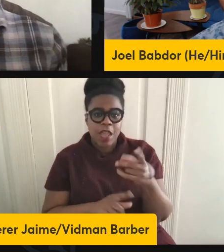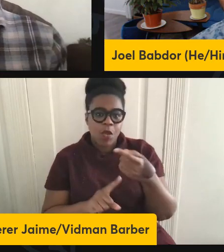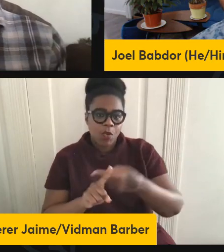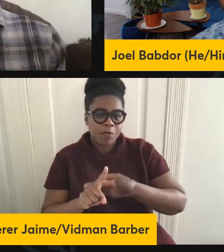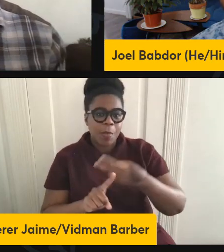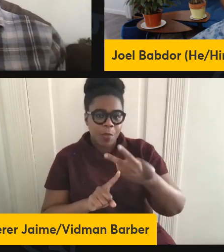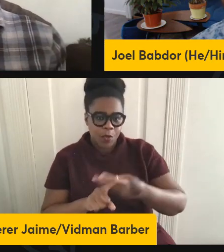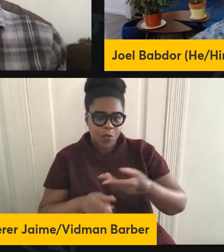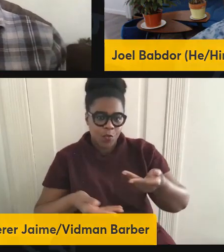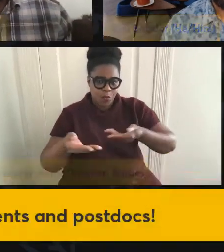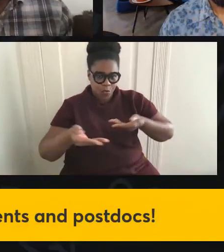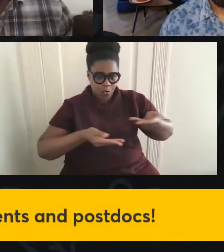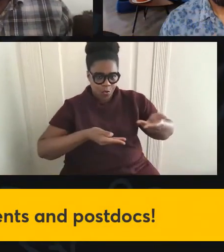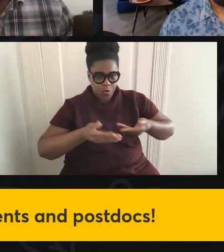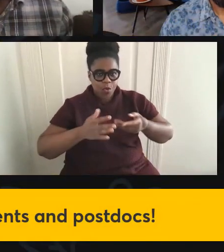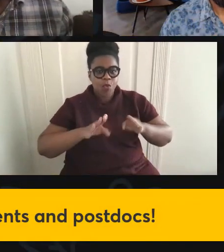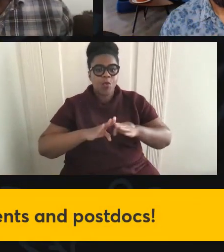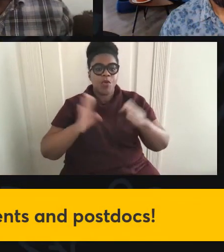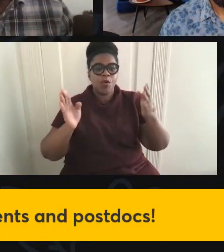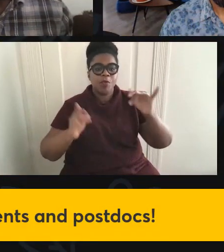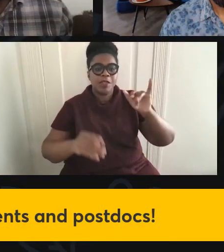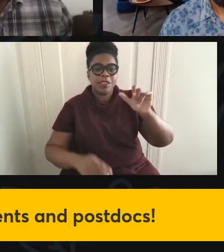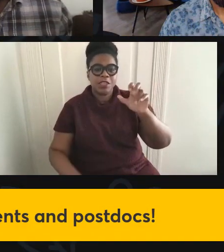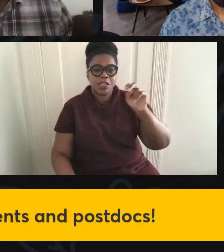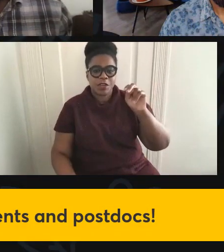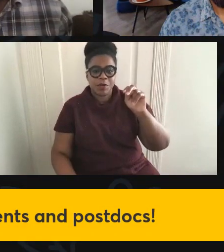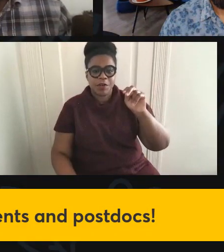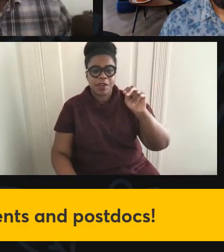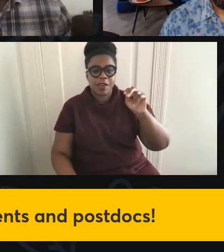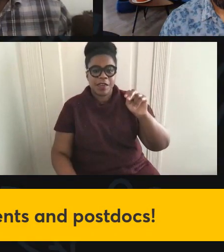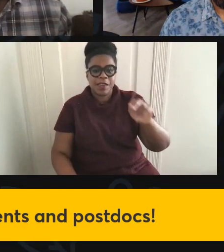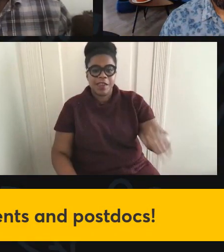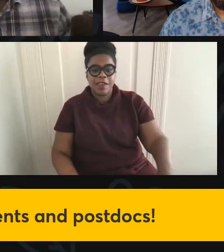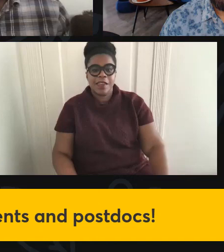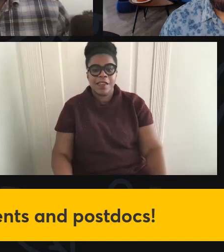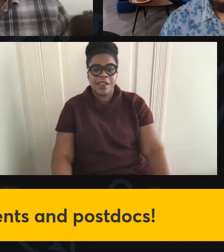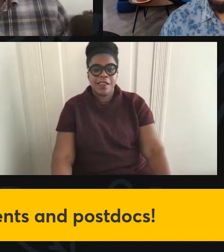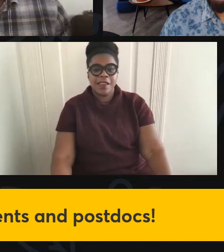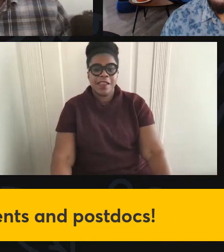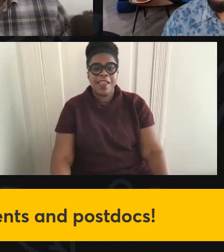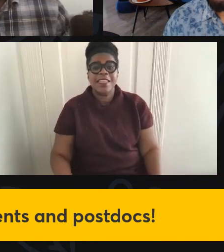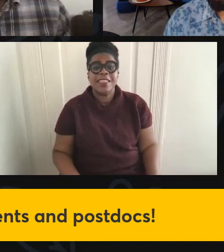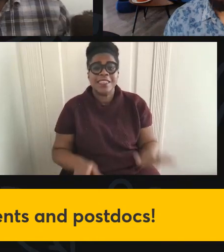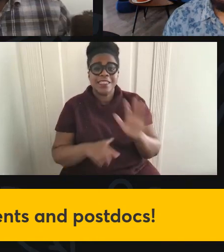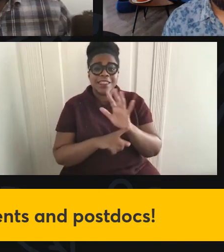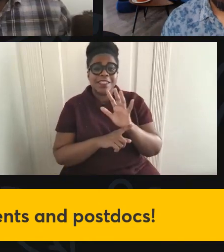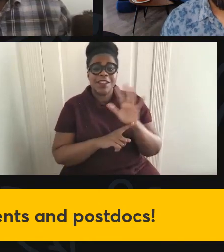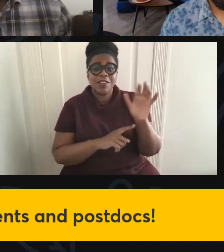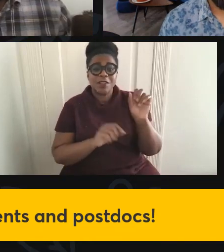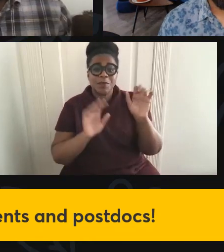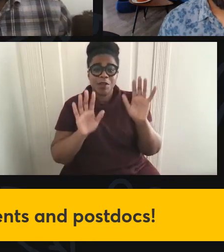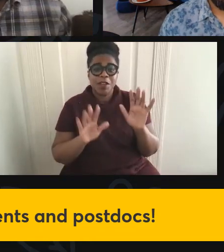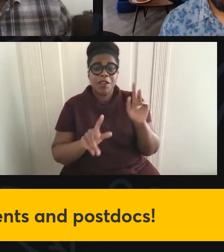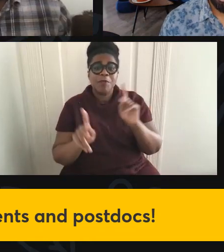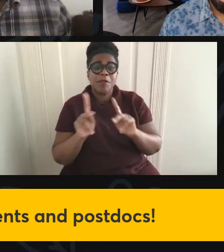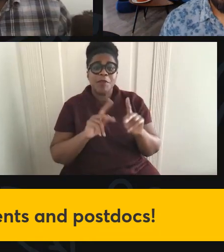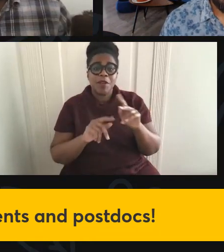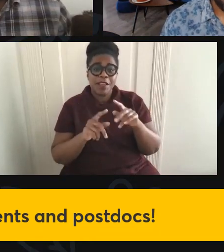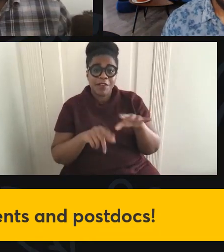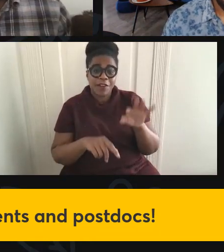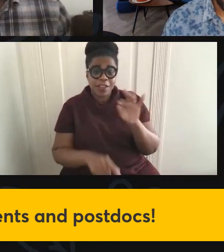hopefully, because we open up in January. Perfect. This is awesome. Yes, I think people can find you on